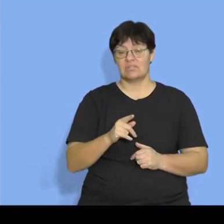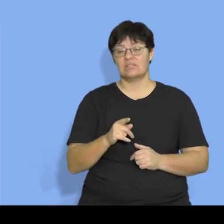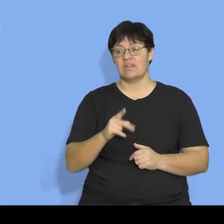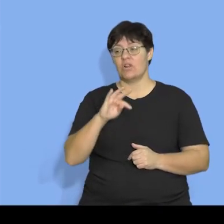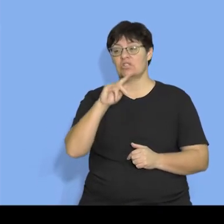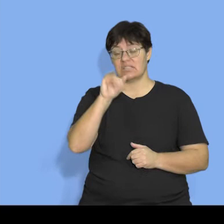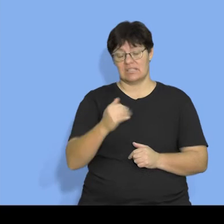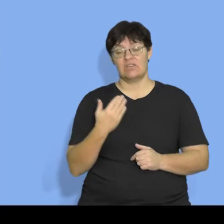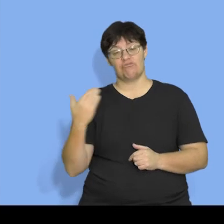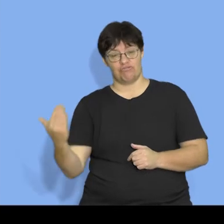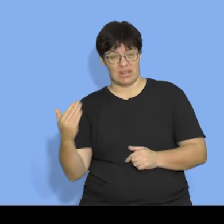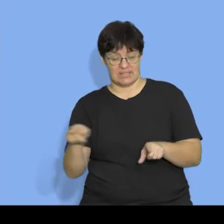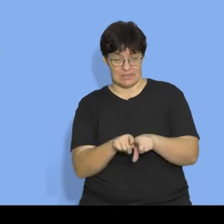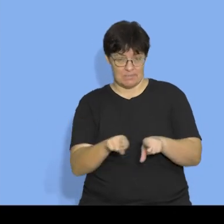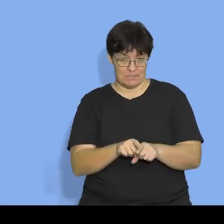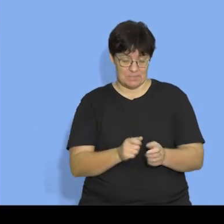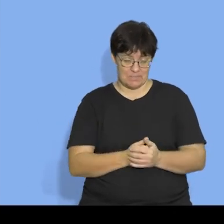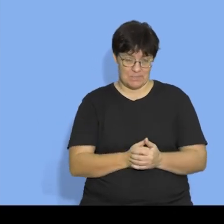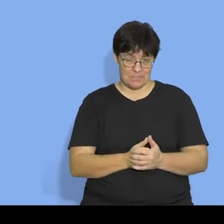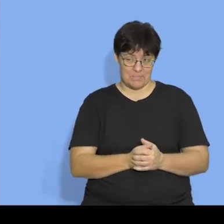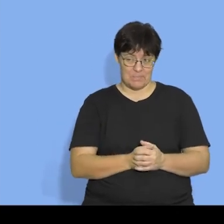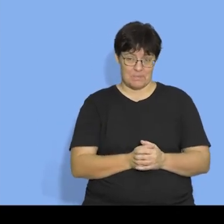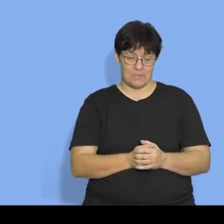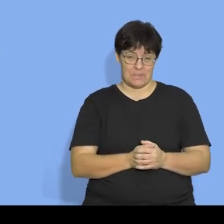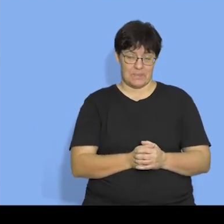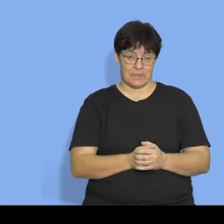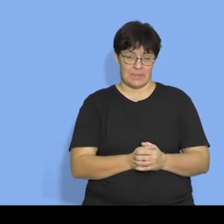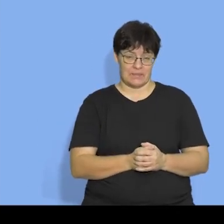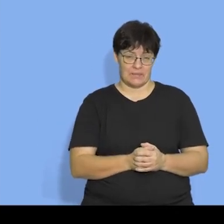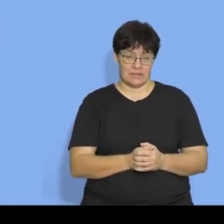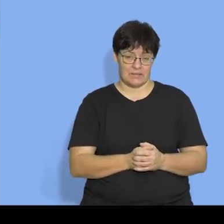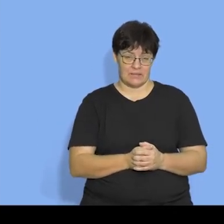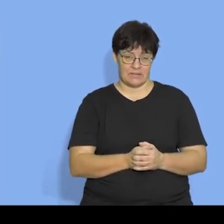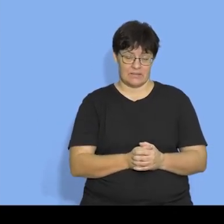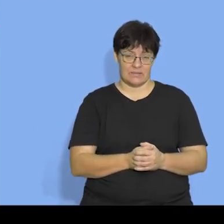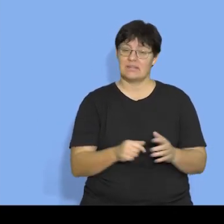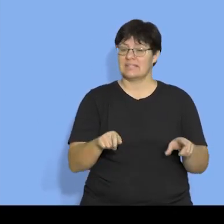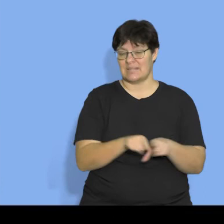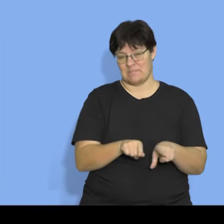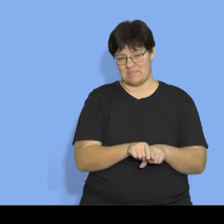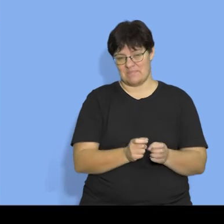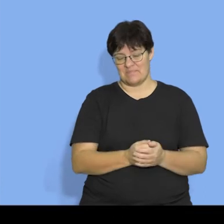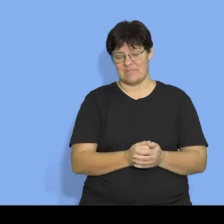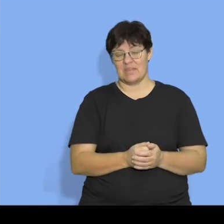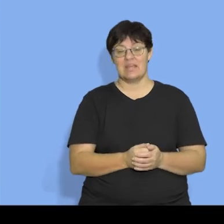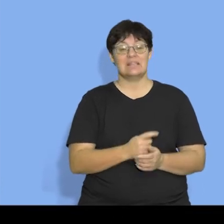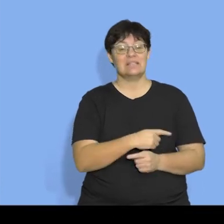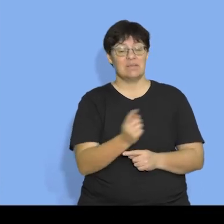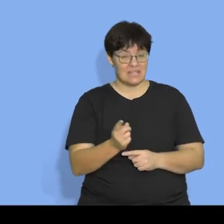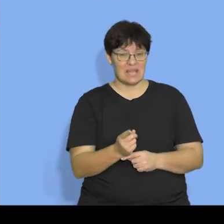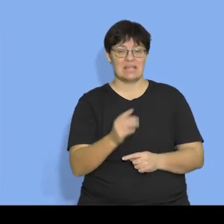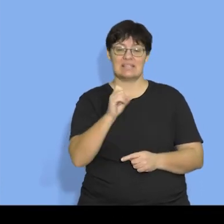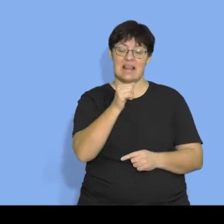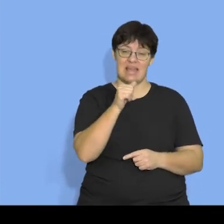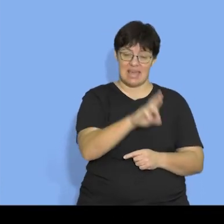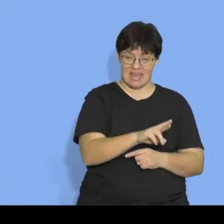average velocity is to the right as well. Speed is